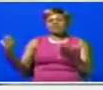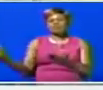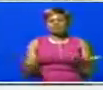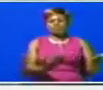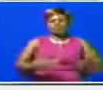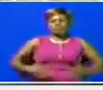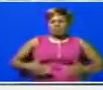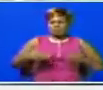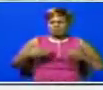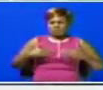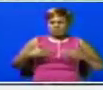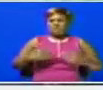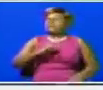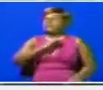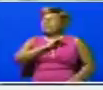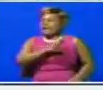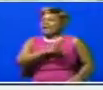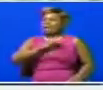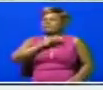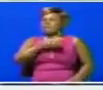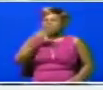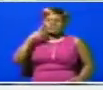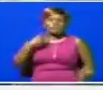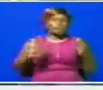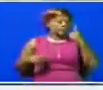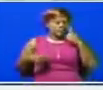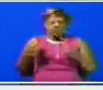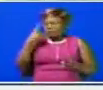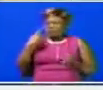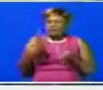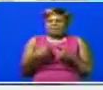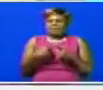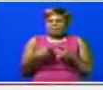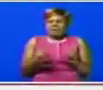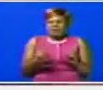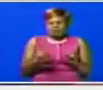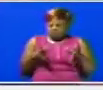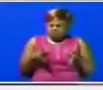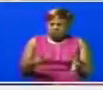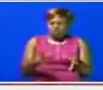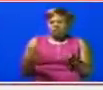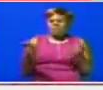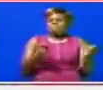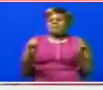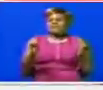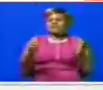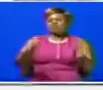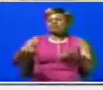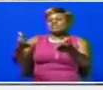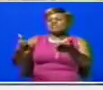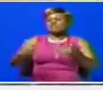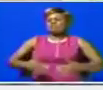away. They wailed and shouted in mourning. But to pressurize the hospital's management to release the